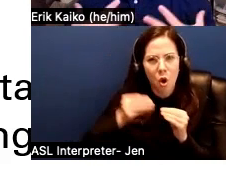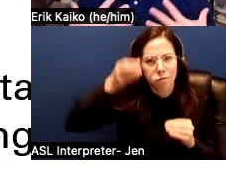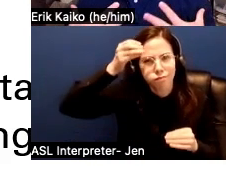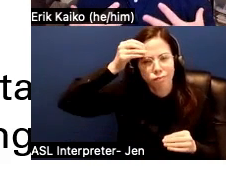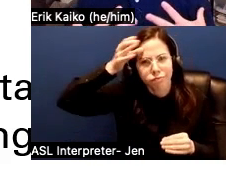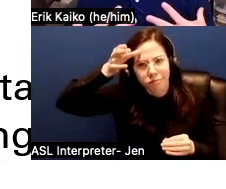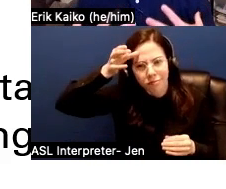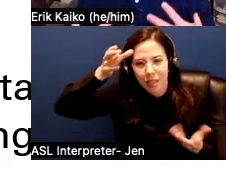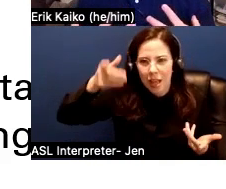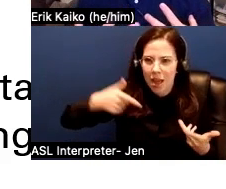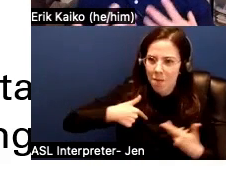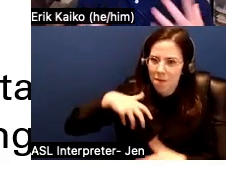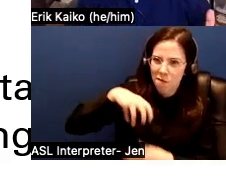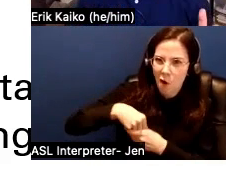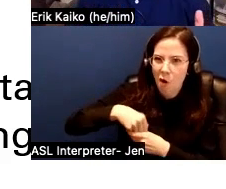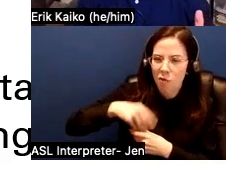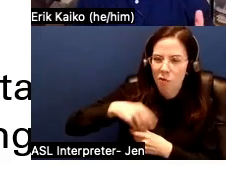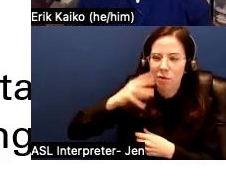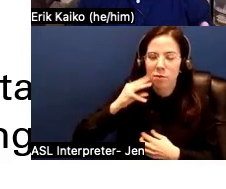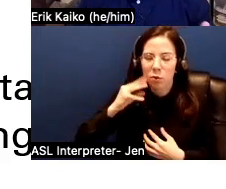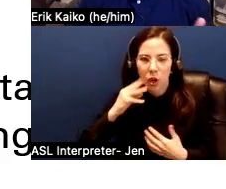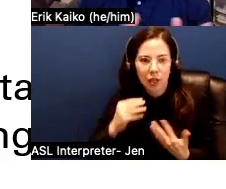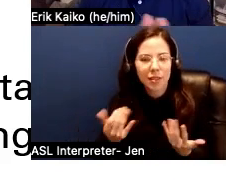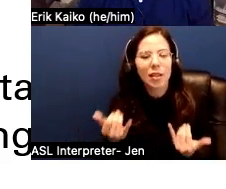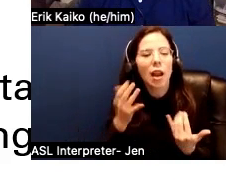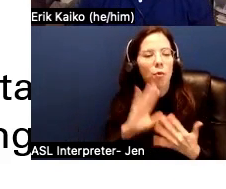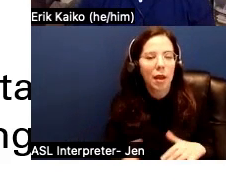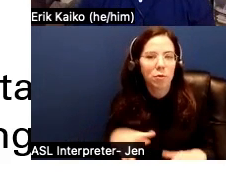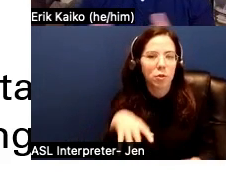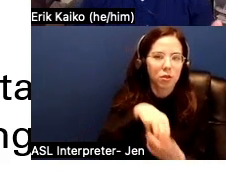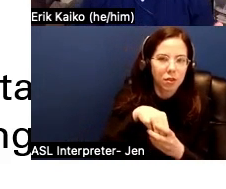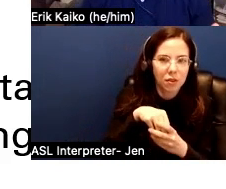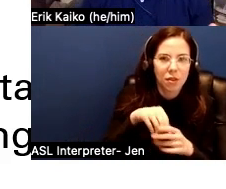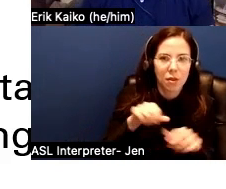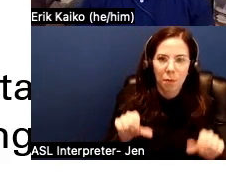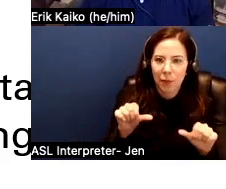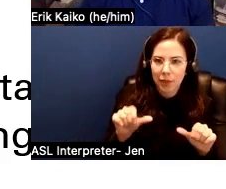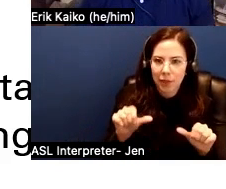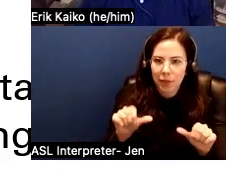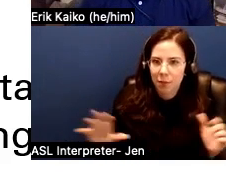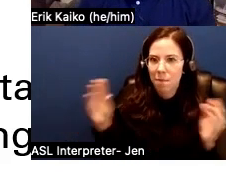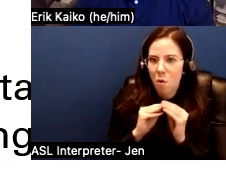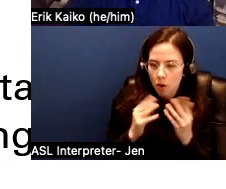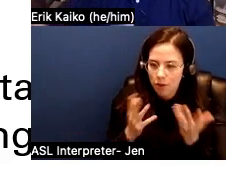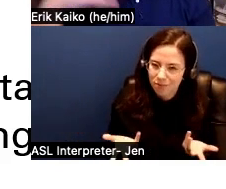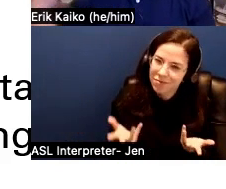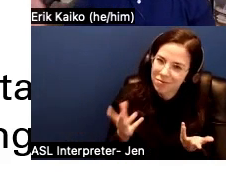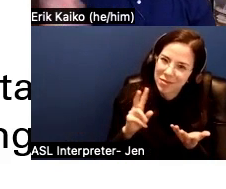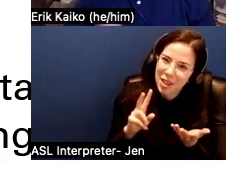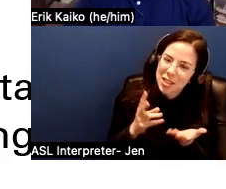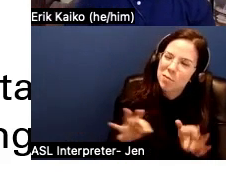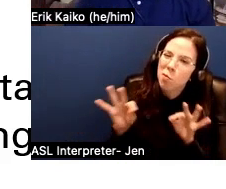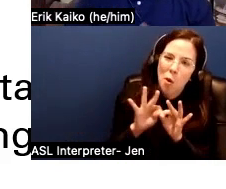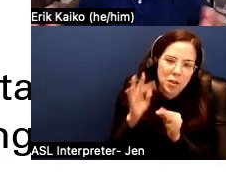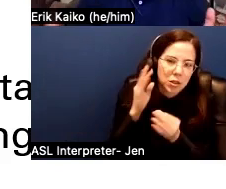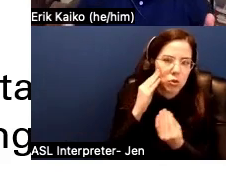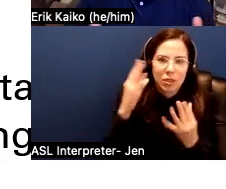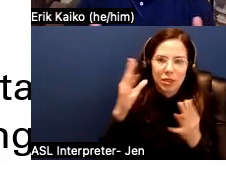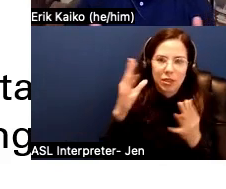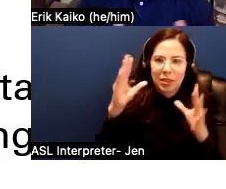their perceived level of ability to engage with what you're doing if you give them the information. Again, all these things to you